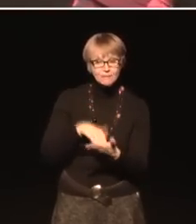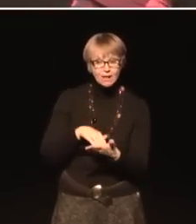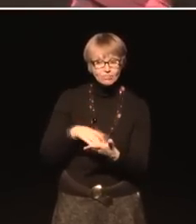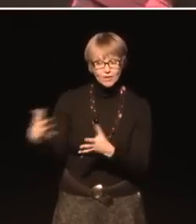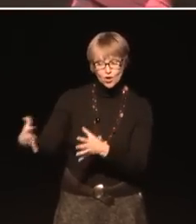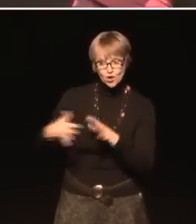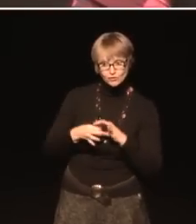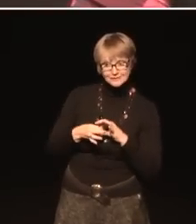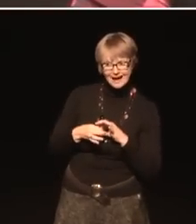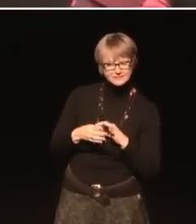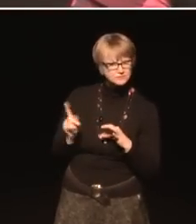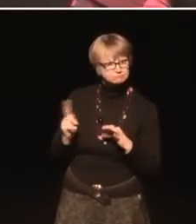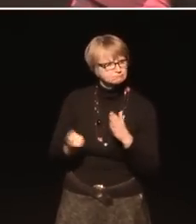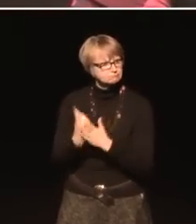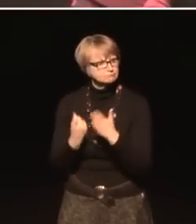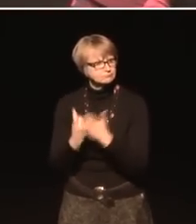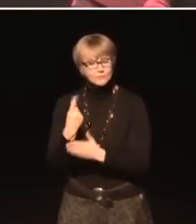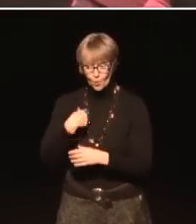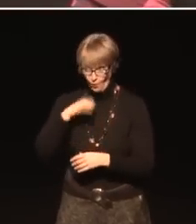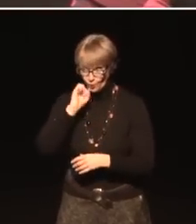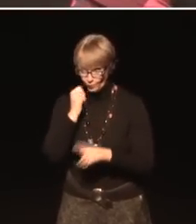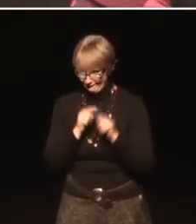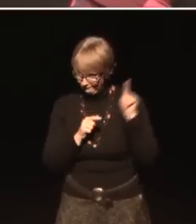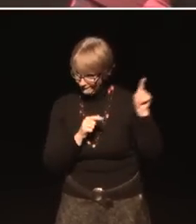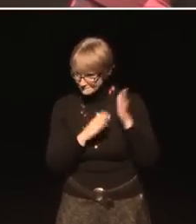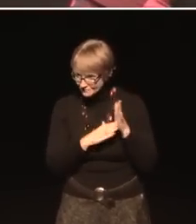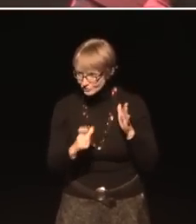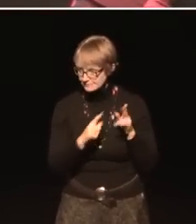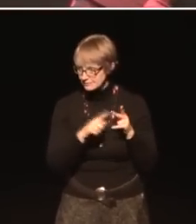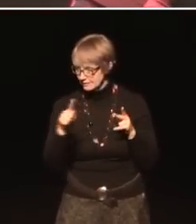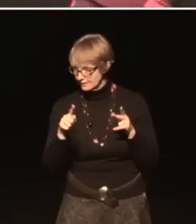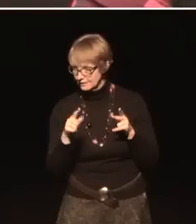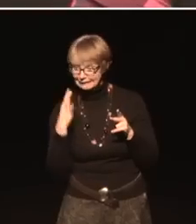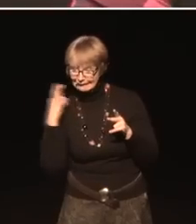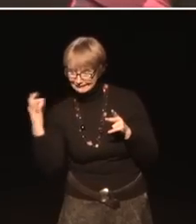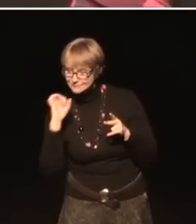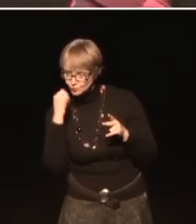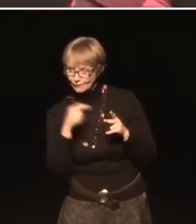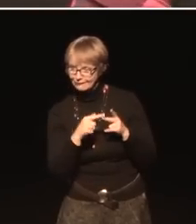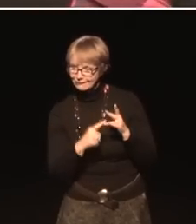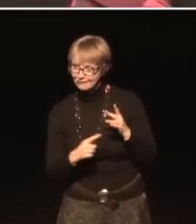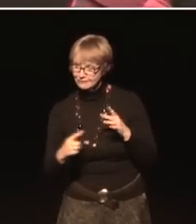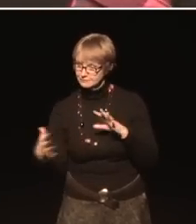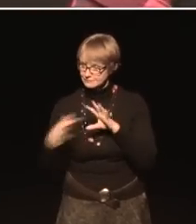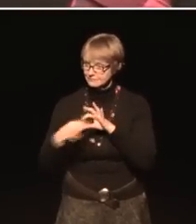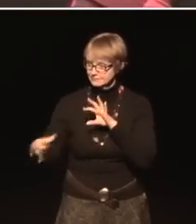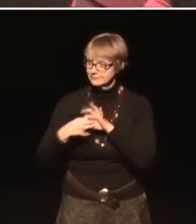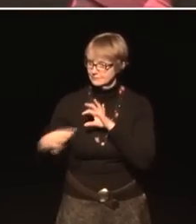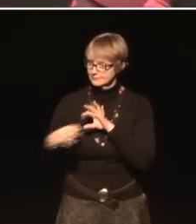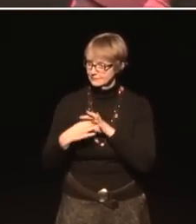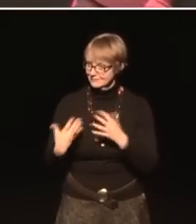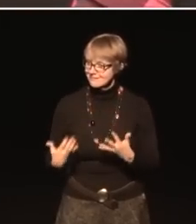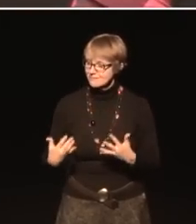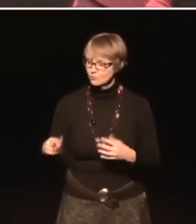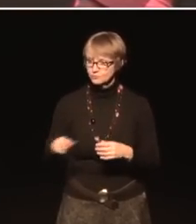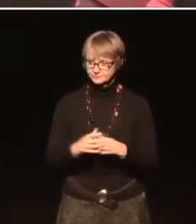in Manchester. We haven't got anything in Sheffield, but there's something over there in Leeds. I know there's that show there. People literally use us that way now. That's the stage that we've